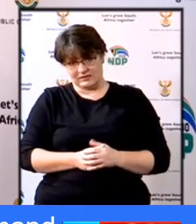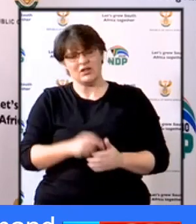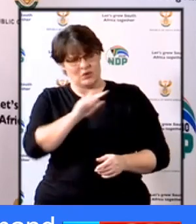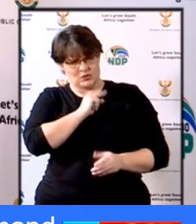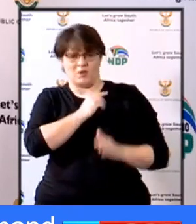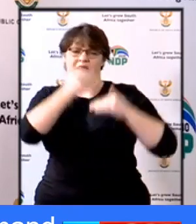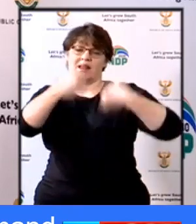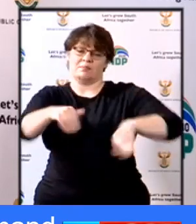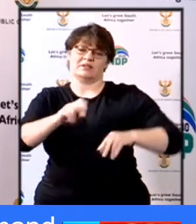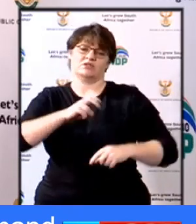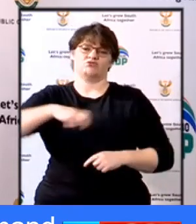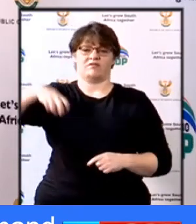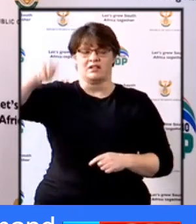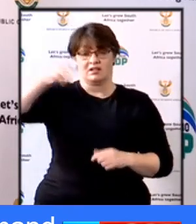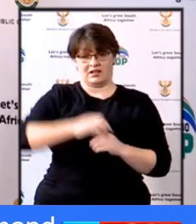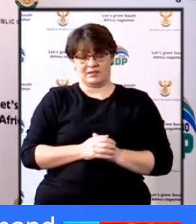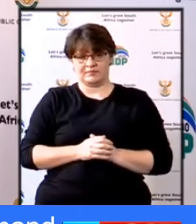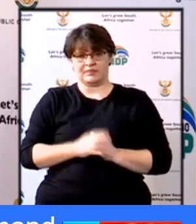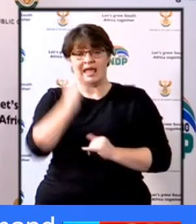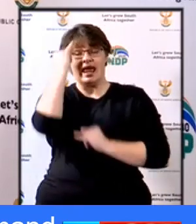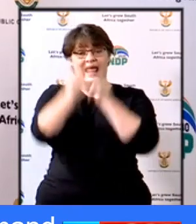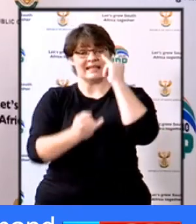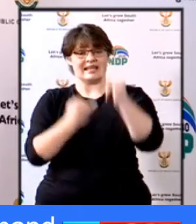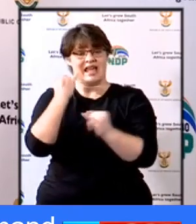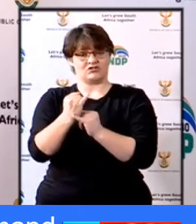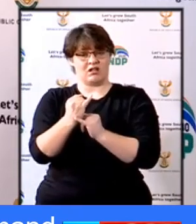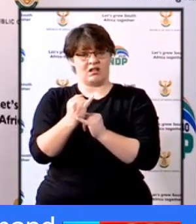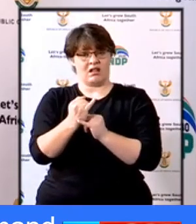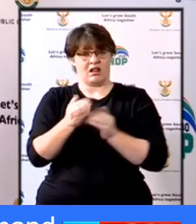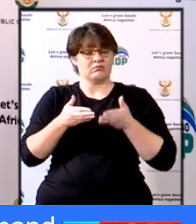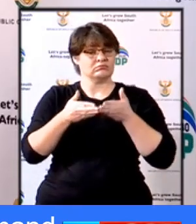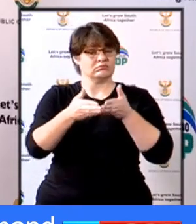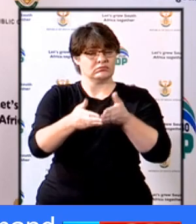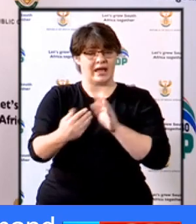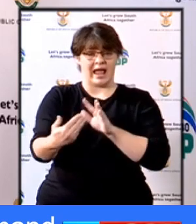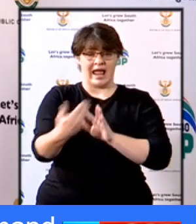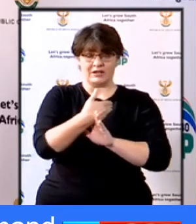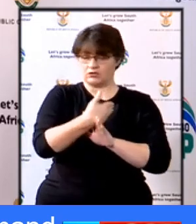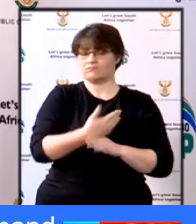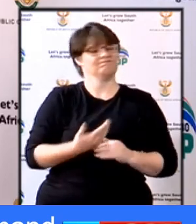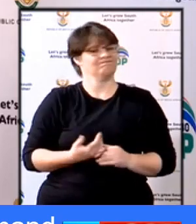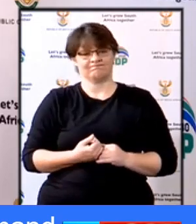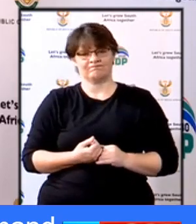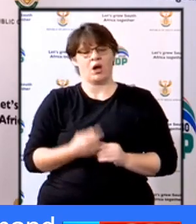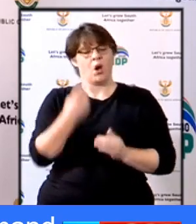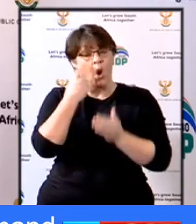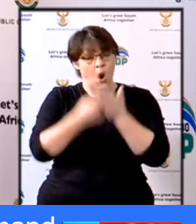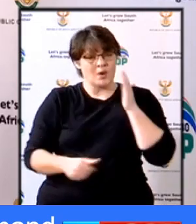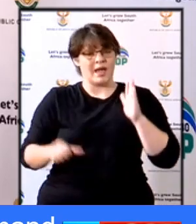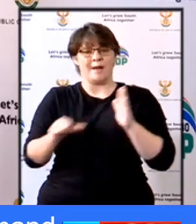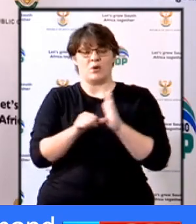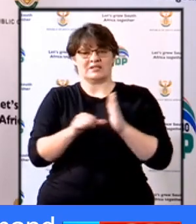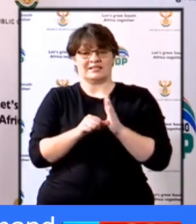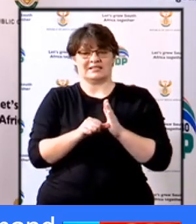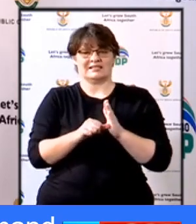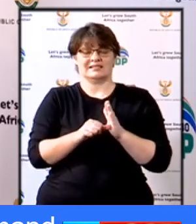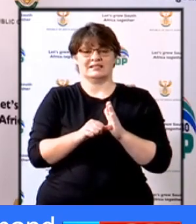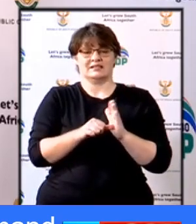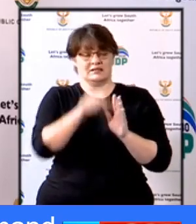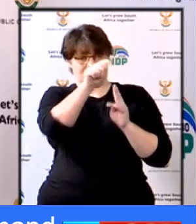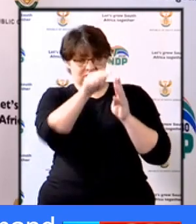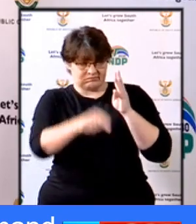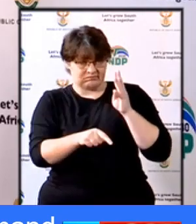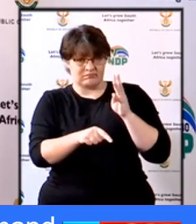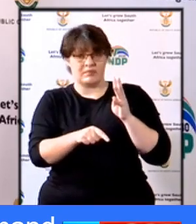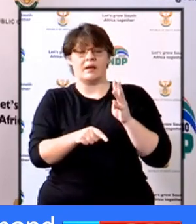Our international ports of entry remain closed, except for those designated by the Minister of Home